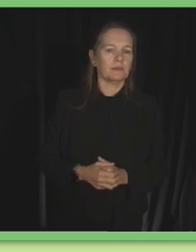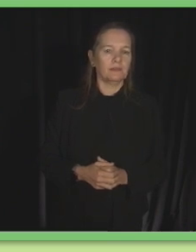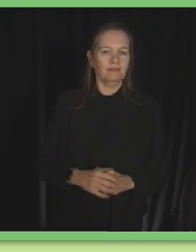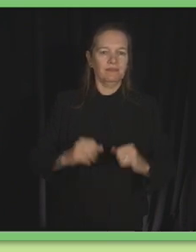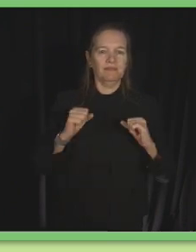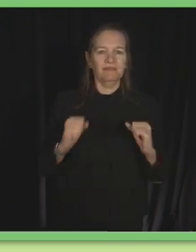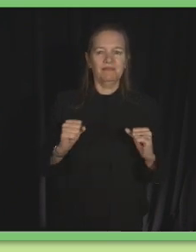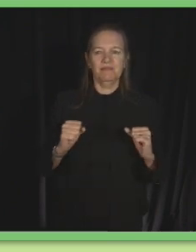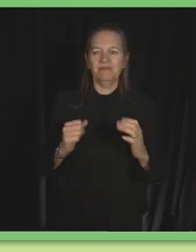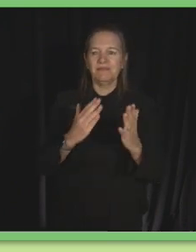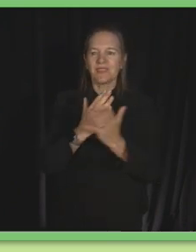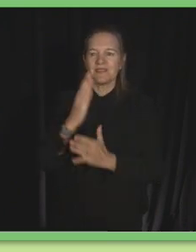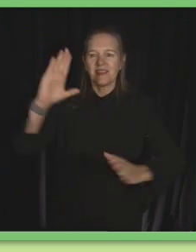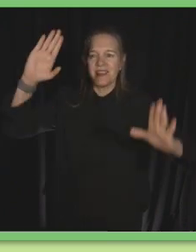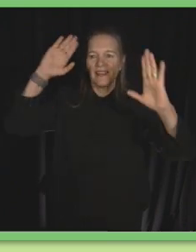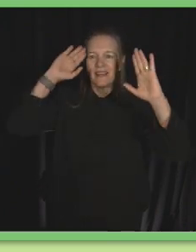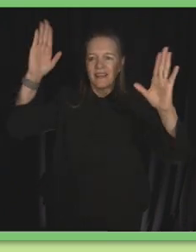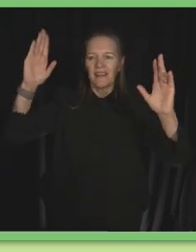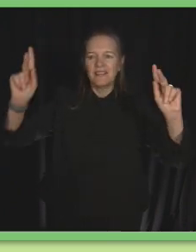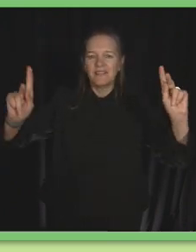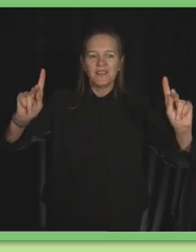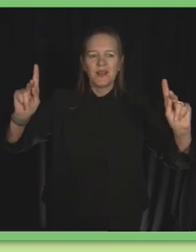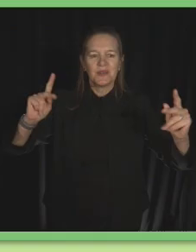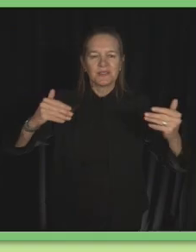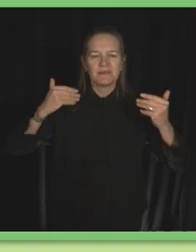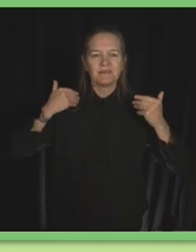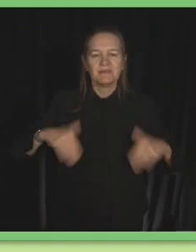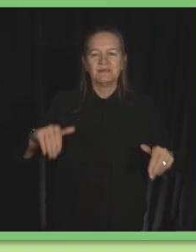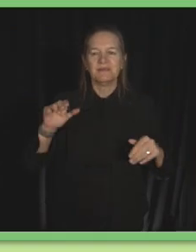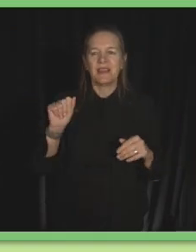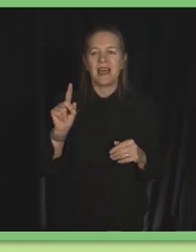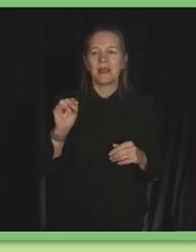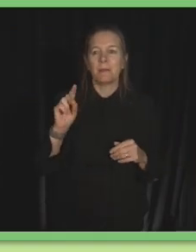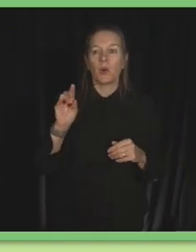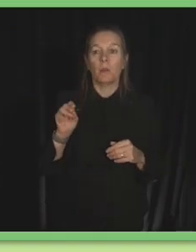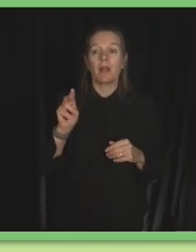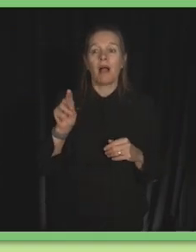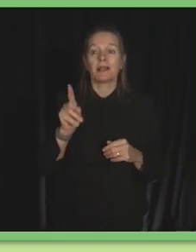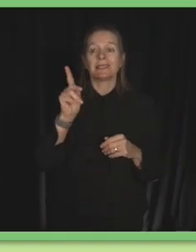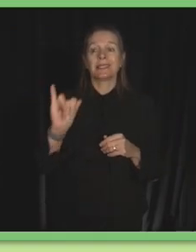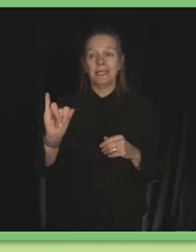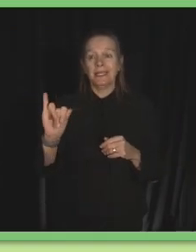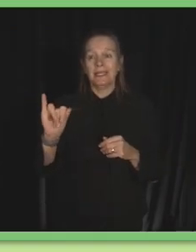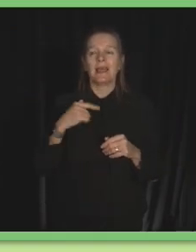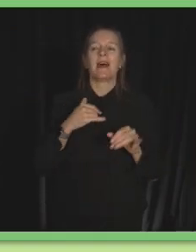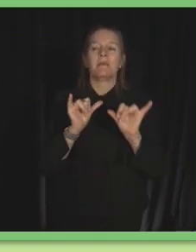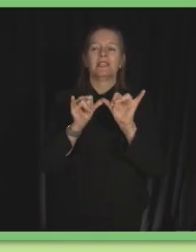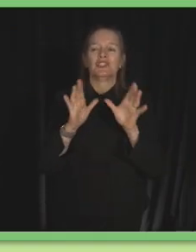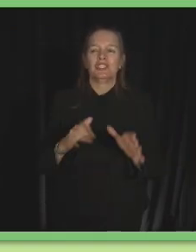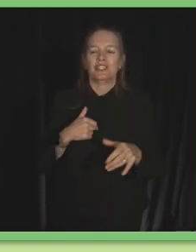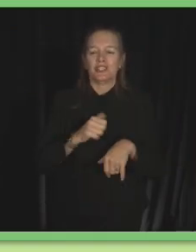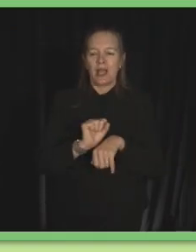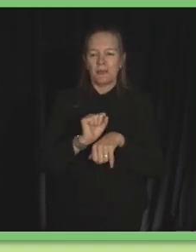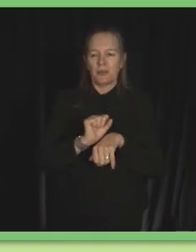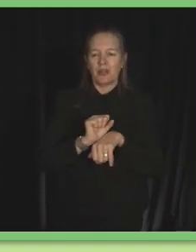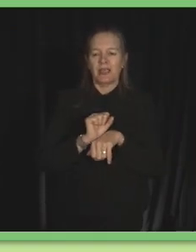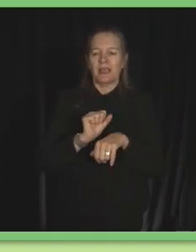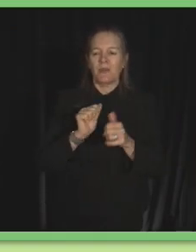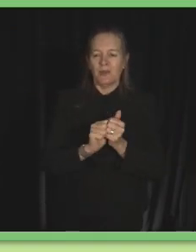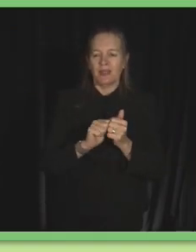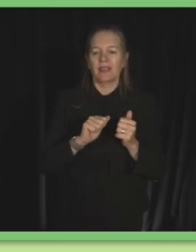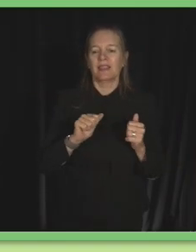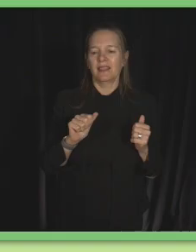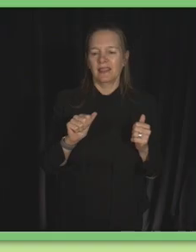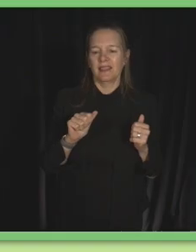All right. Hi, folks. My name is Adam Kocoloski. I am an engineer working at Airbnb's infrastructure, and